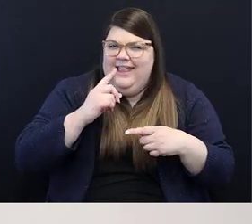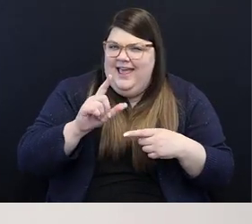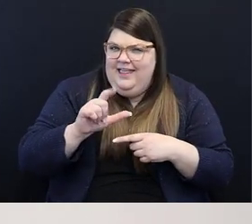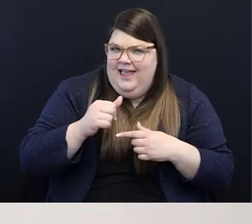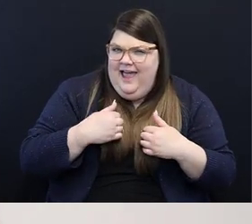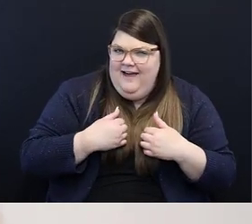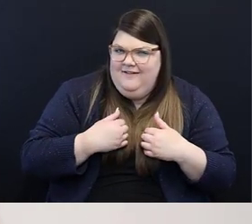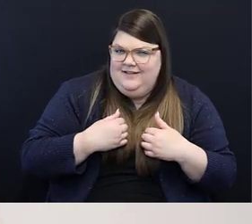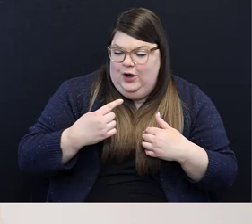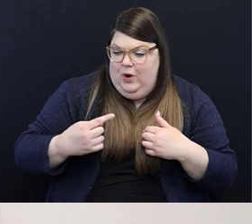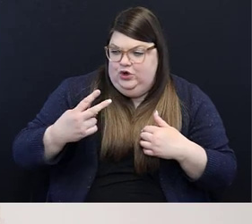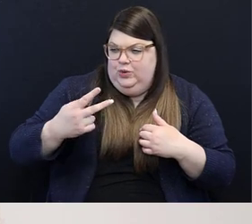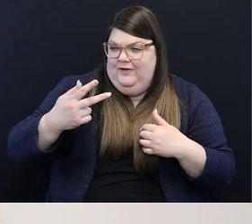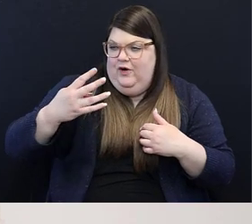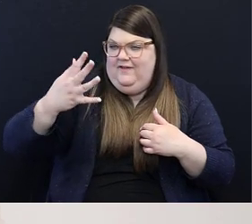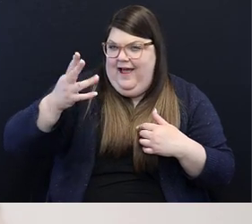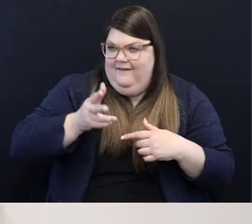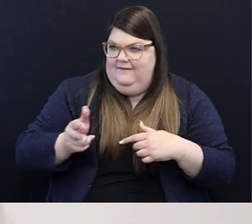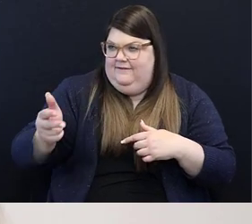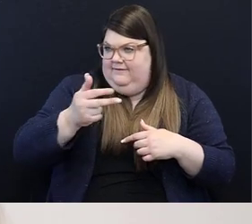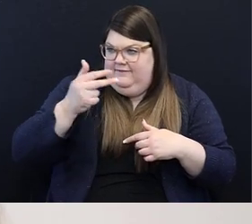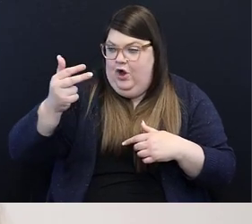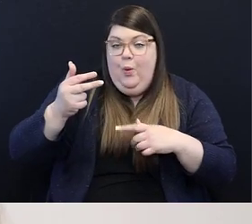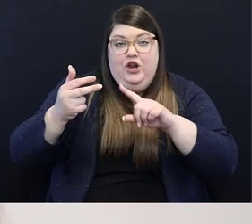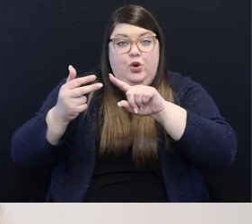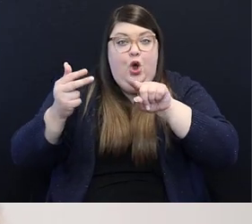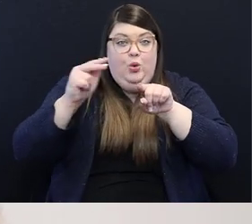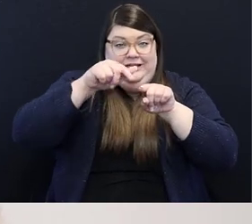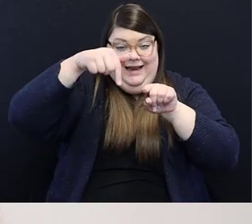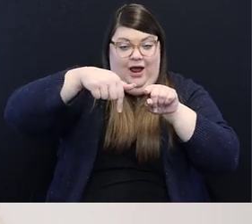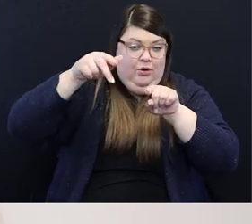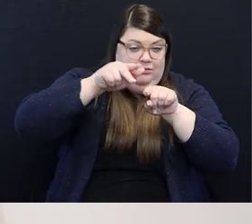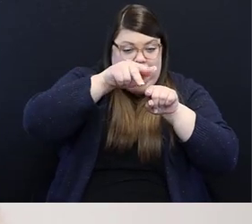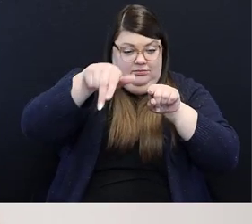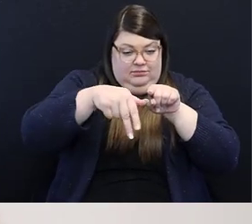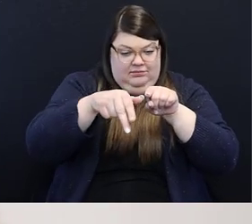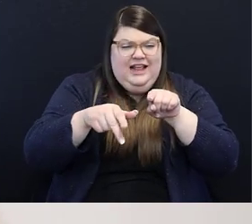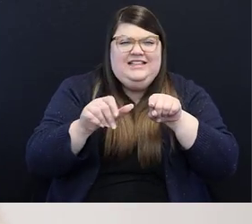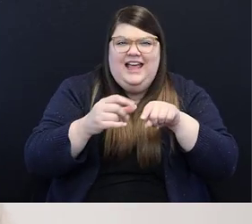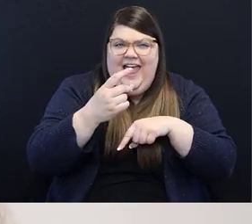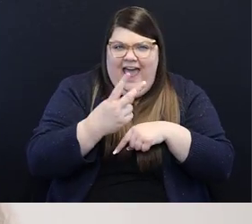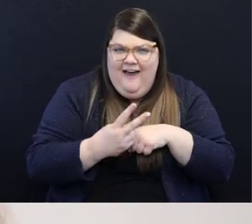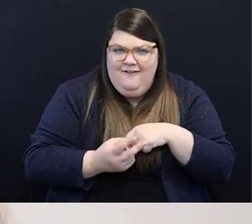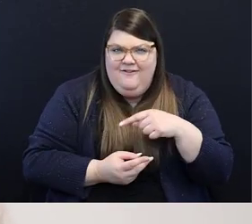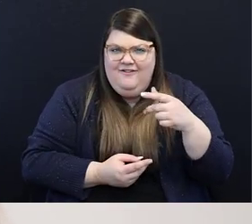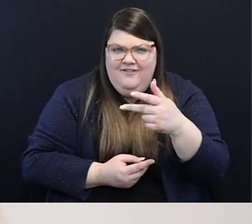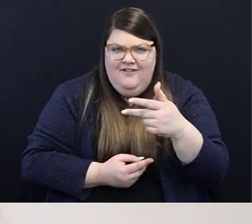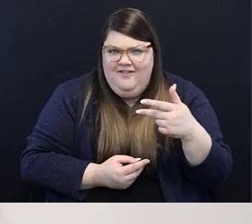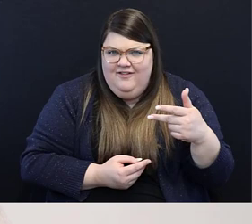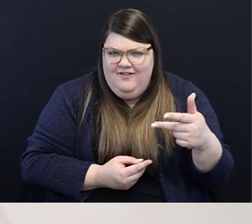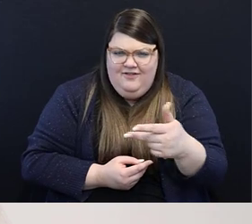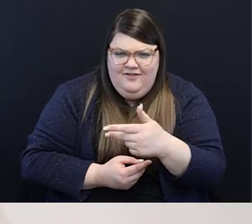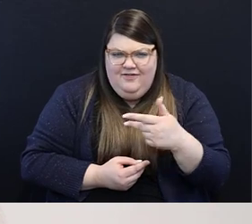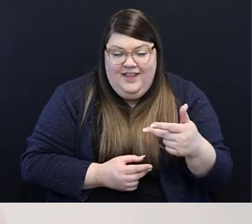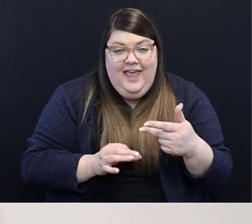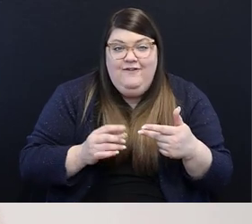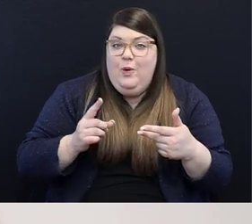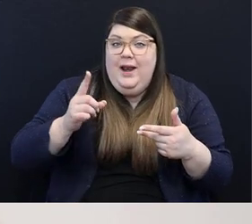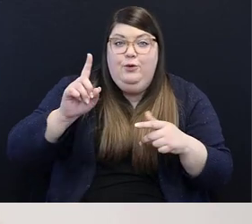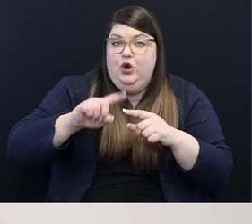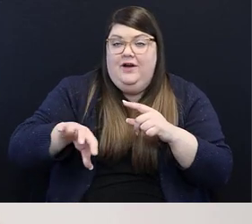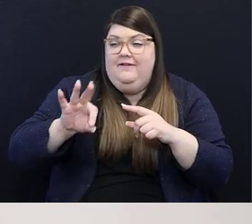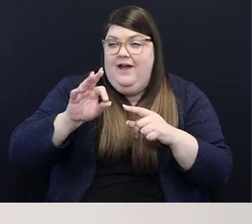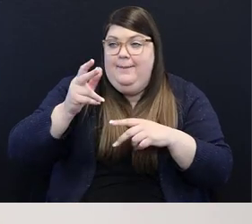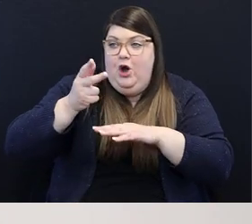like 1, 2, 3, 4, 5. And then when you go down, you hit the, it's amazing. So if you went up and you couldn't find parking, you don't